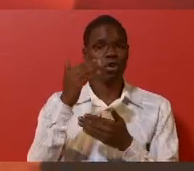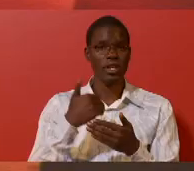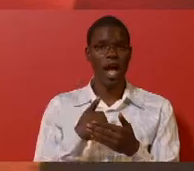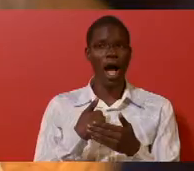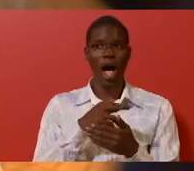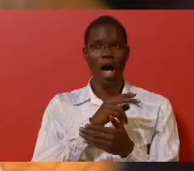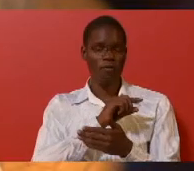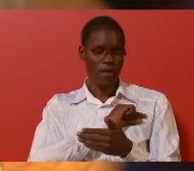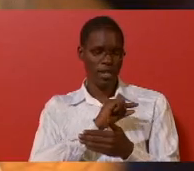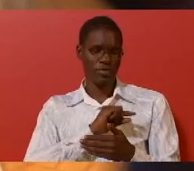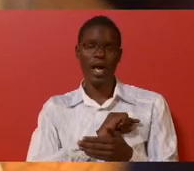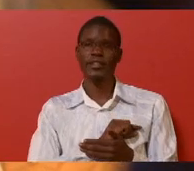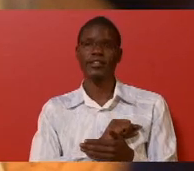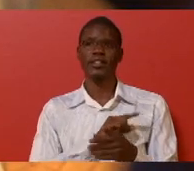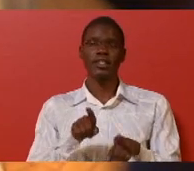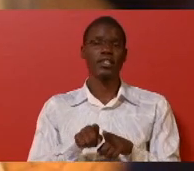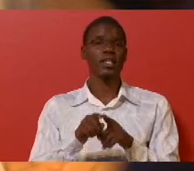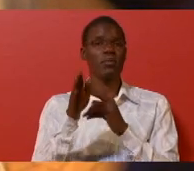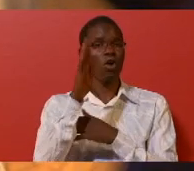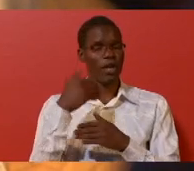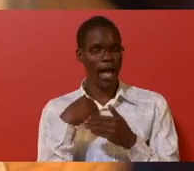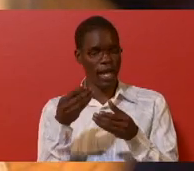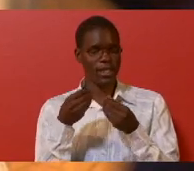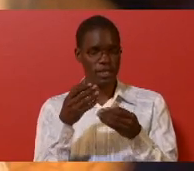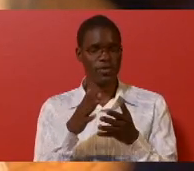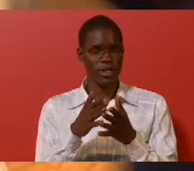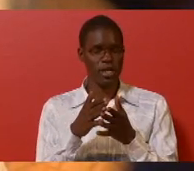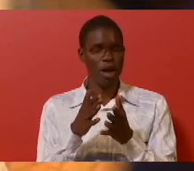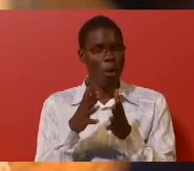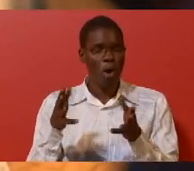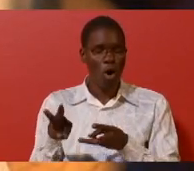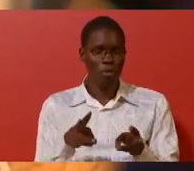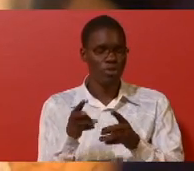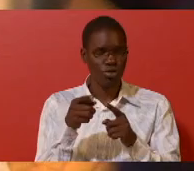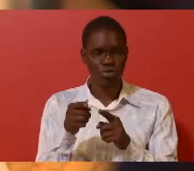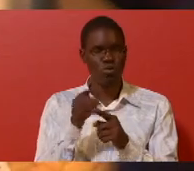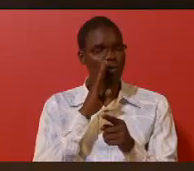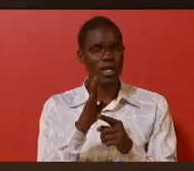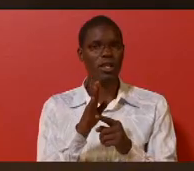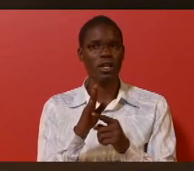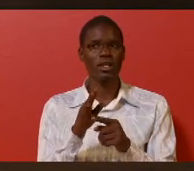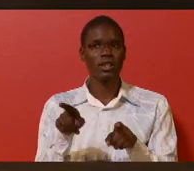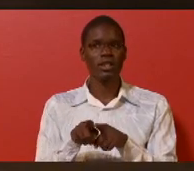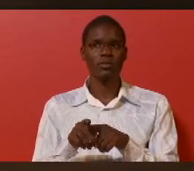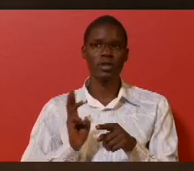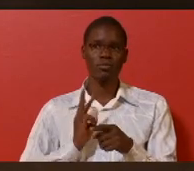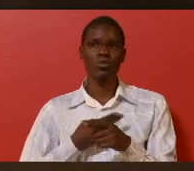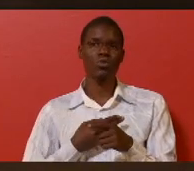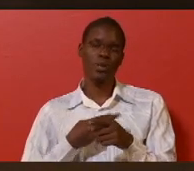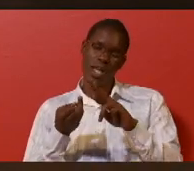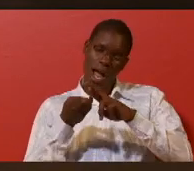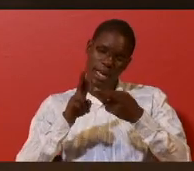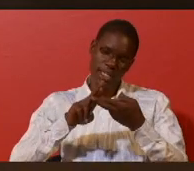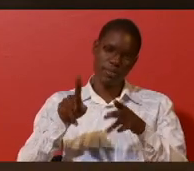is grace. There is grace. And God has given us the opportunity to be redeemed.